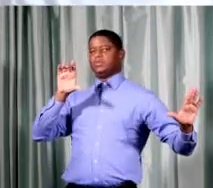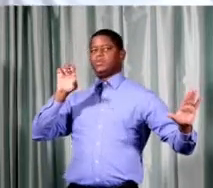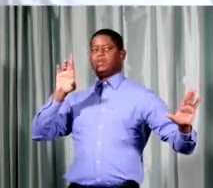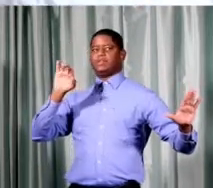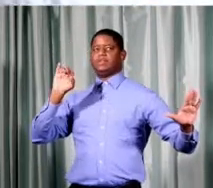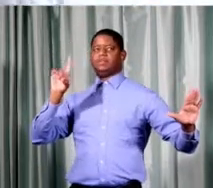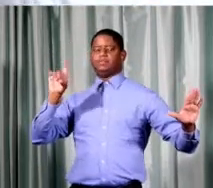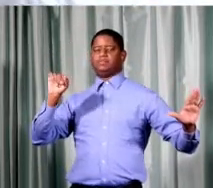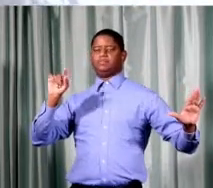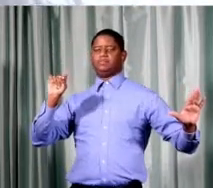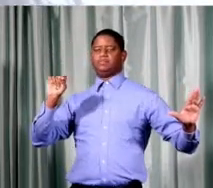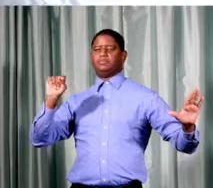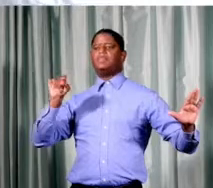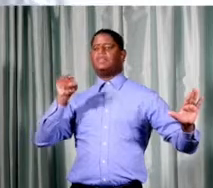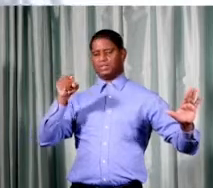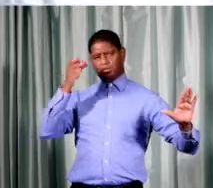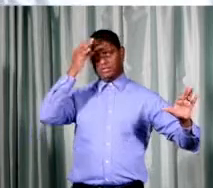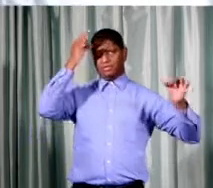right?